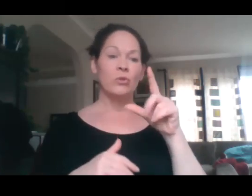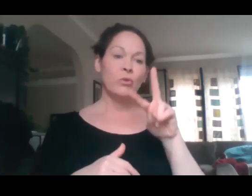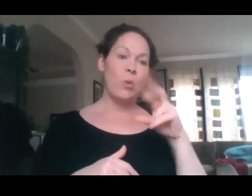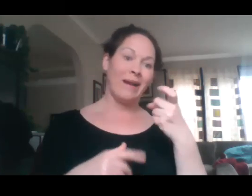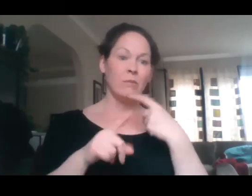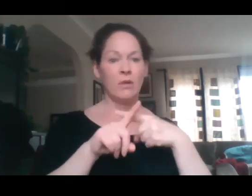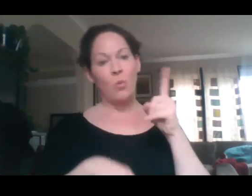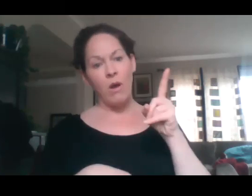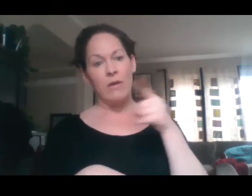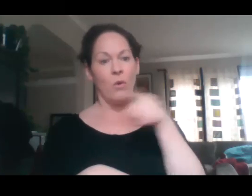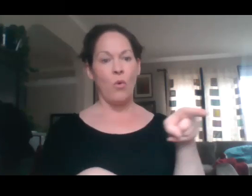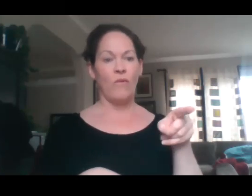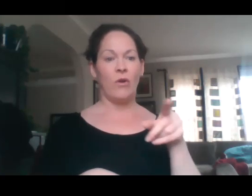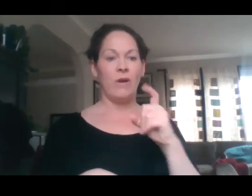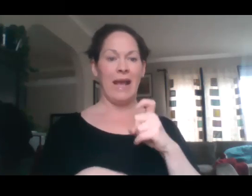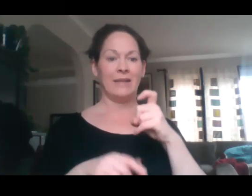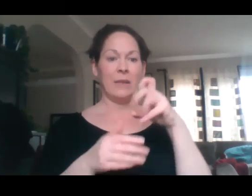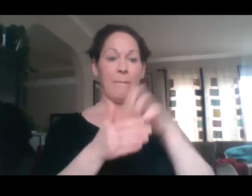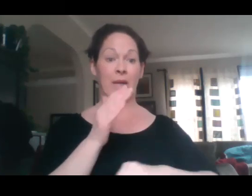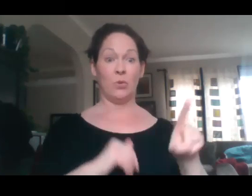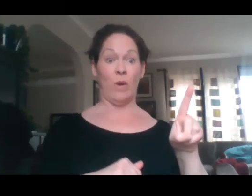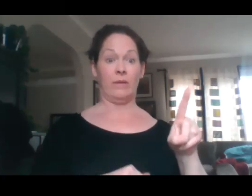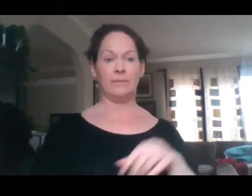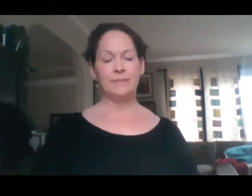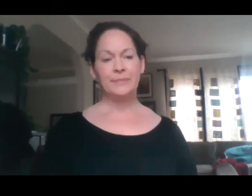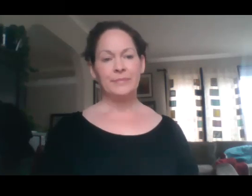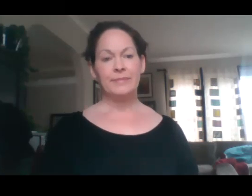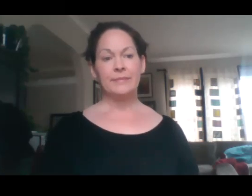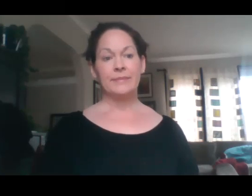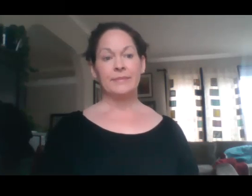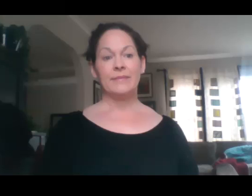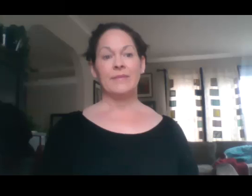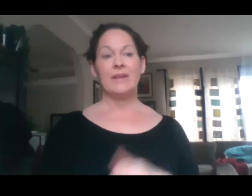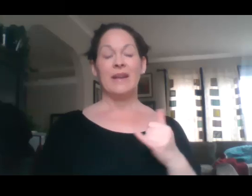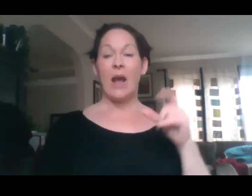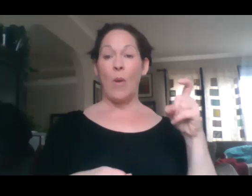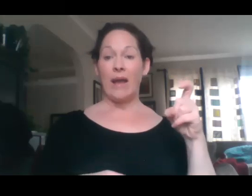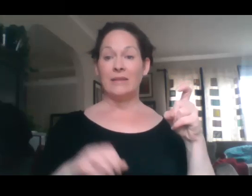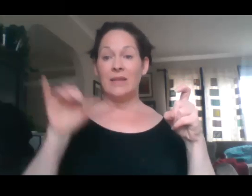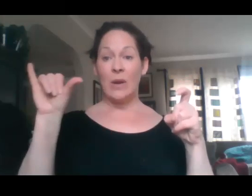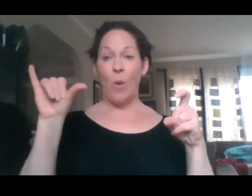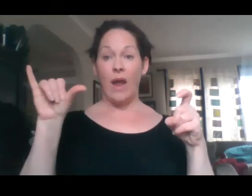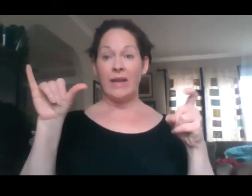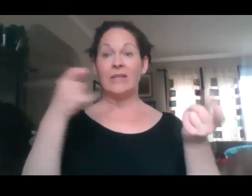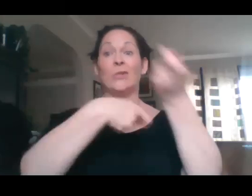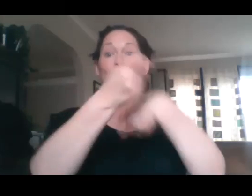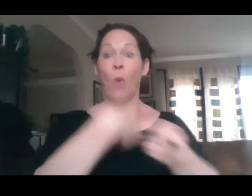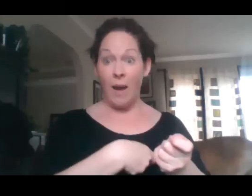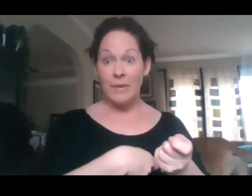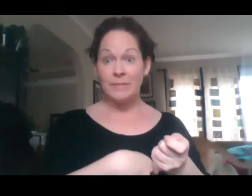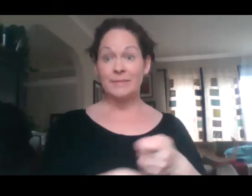1 over x minus 1. I'm going to swap x and y. So